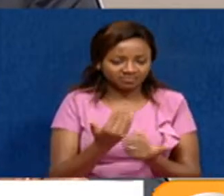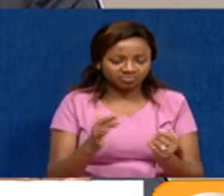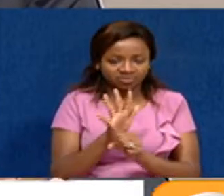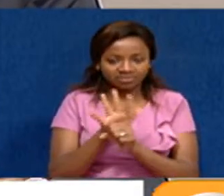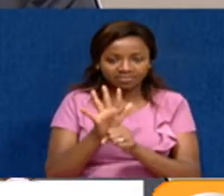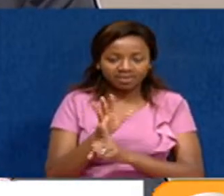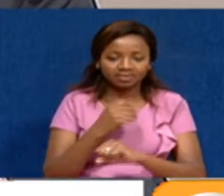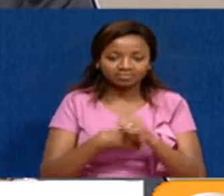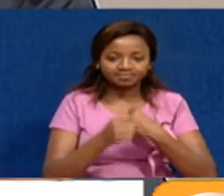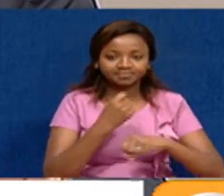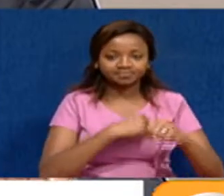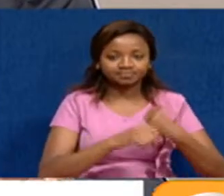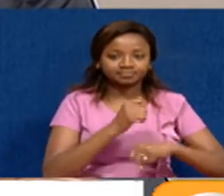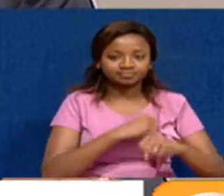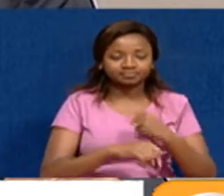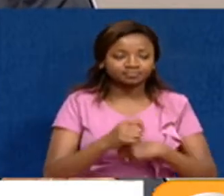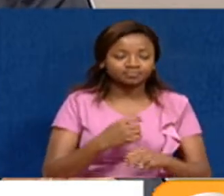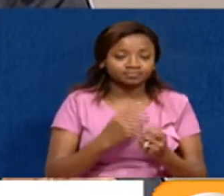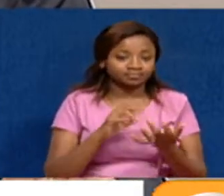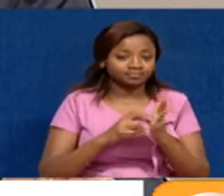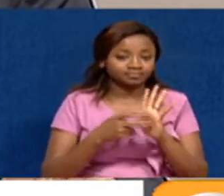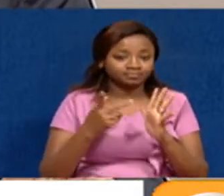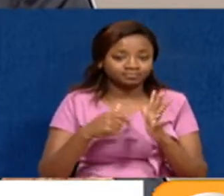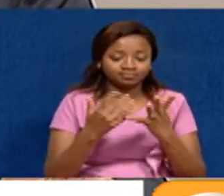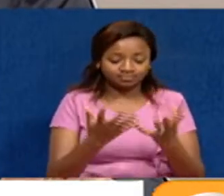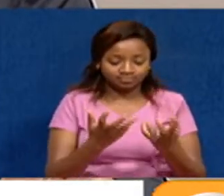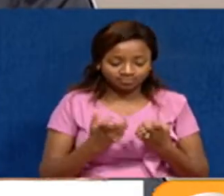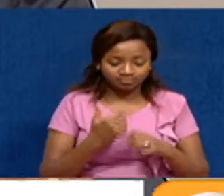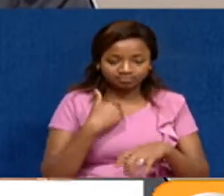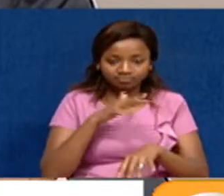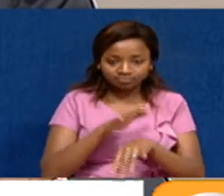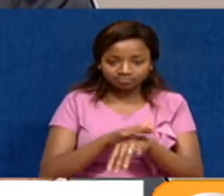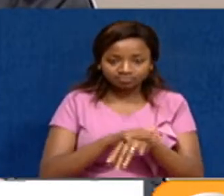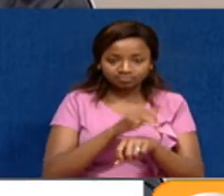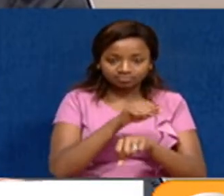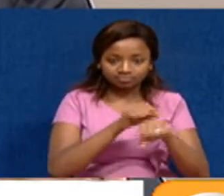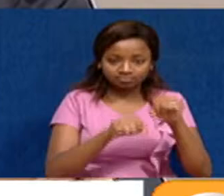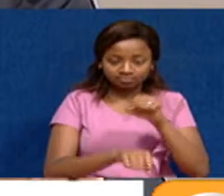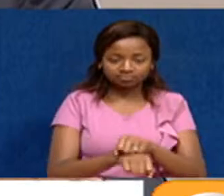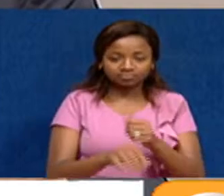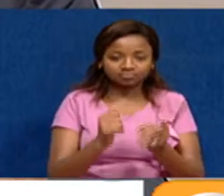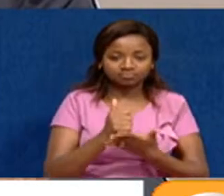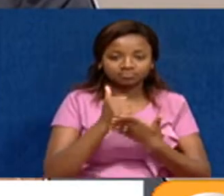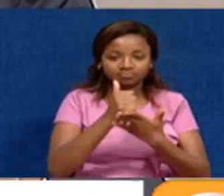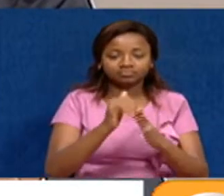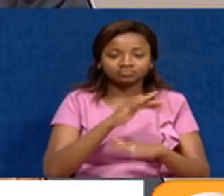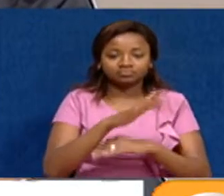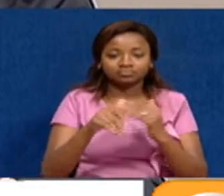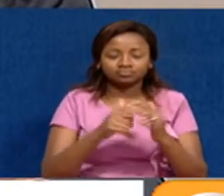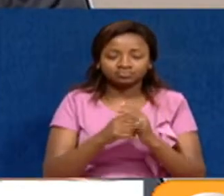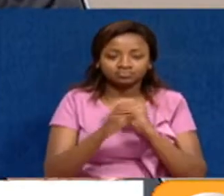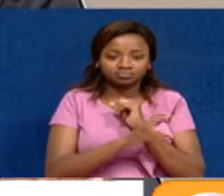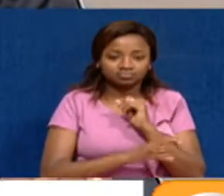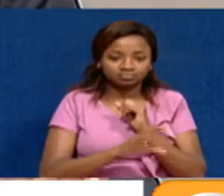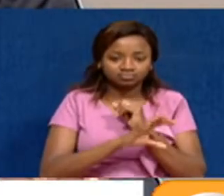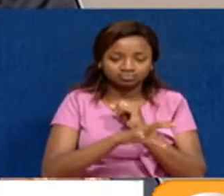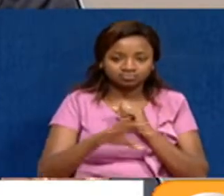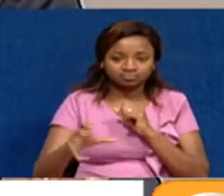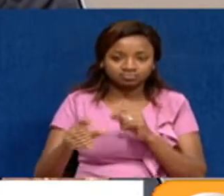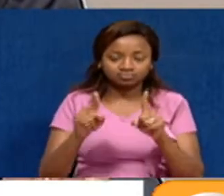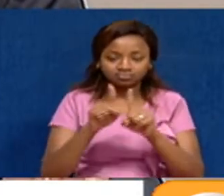structures whereby the entire country can benefit, you see. And to recall, if you look in